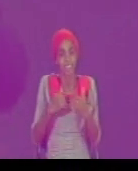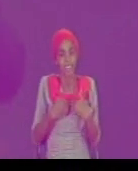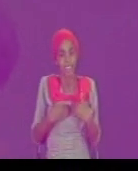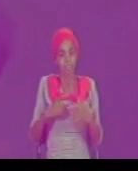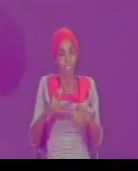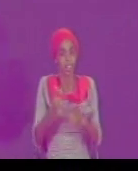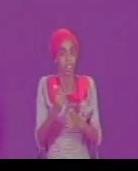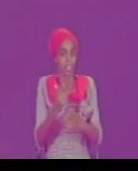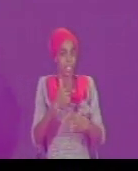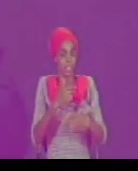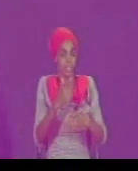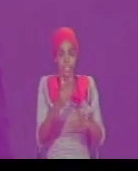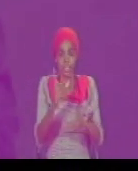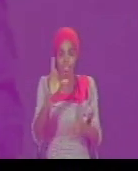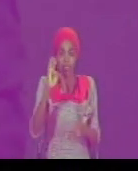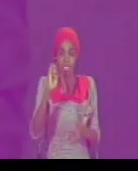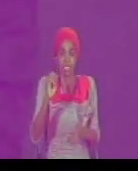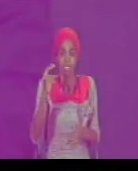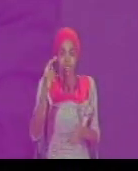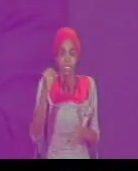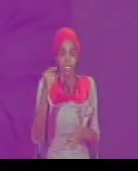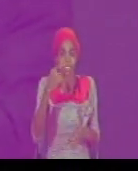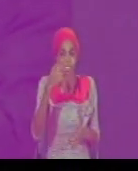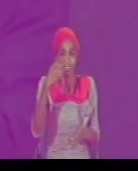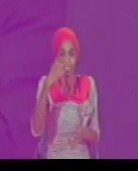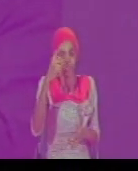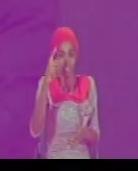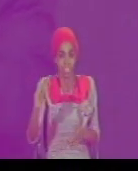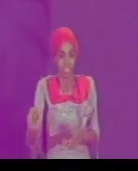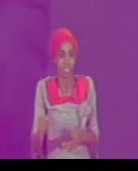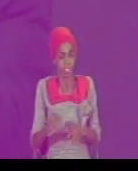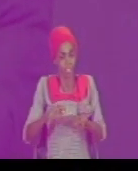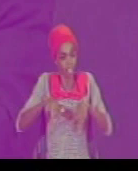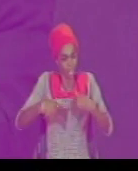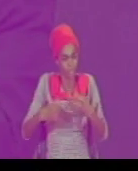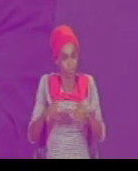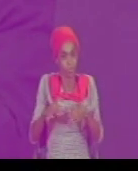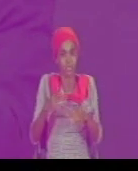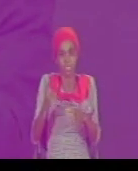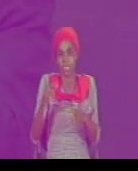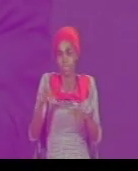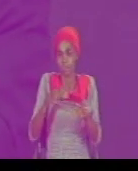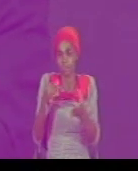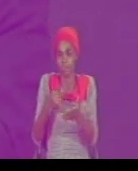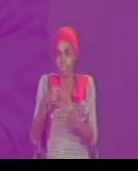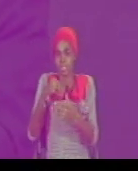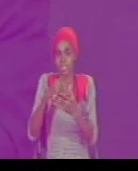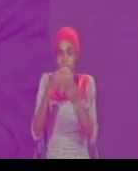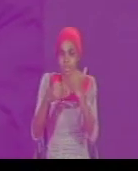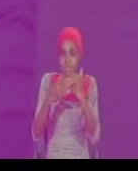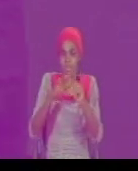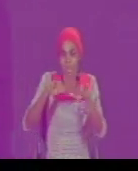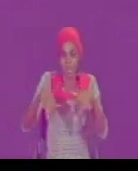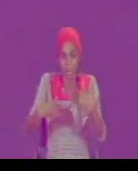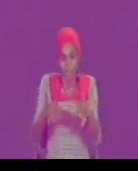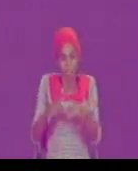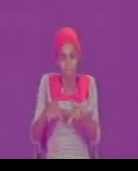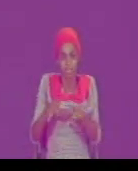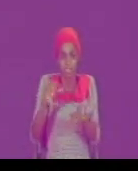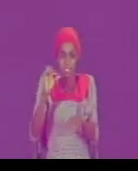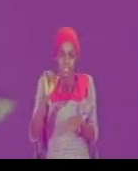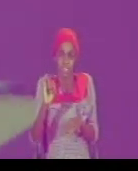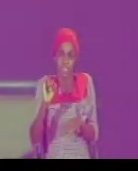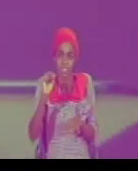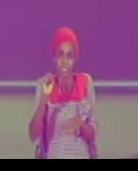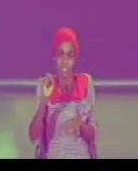They have the territory. How do they do it in heaven? How did the Israelites do it acceptably? The people